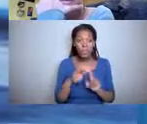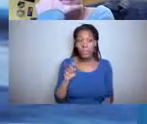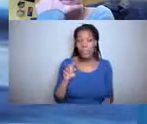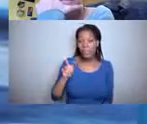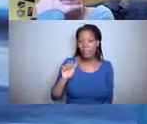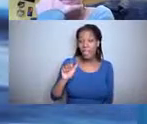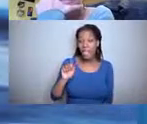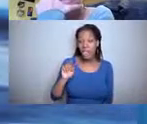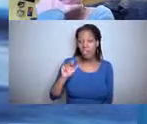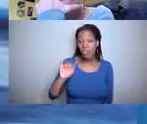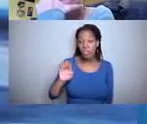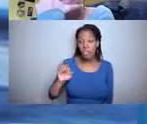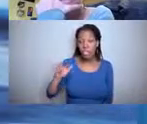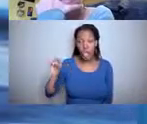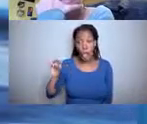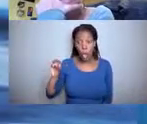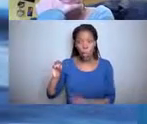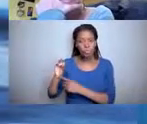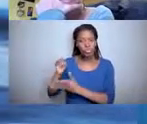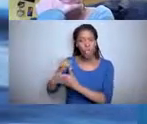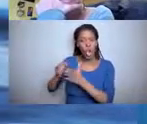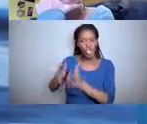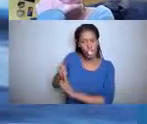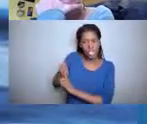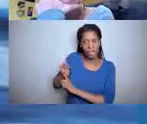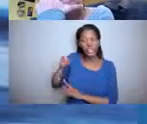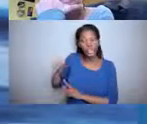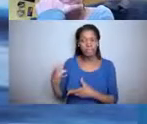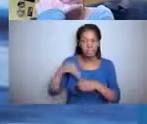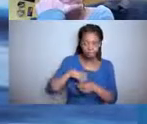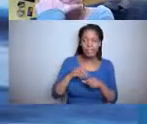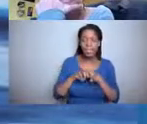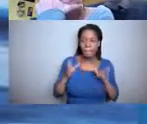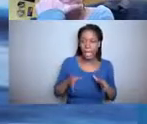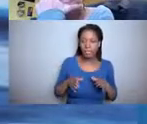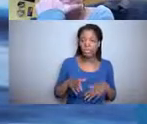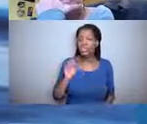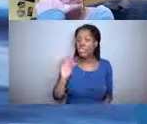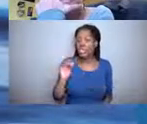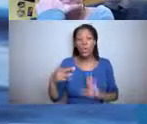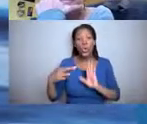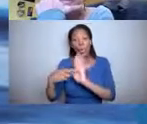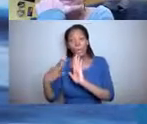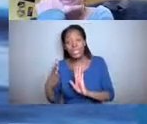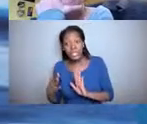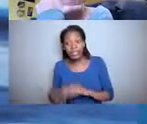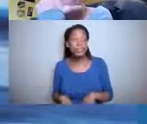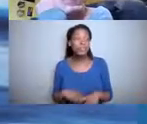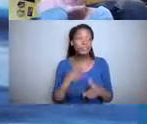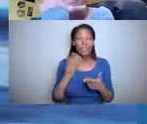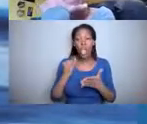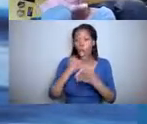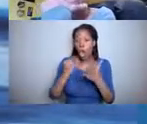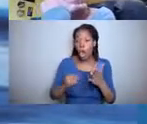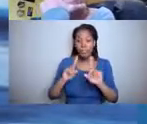also part of the panel so it includes representatives from the project it includes artists um of various backgrounds um